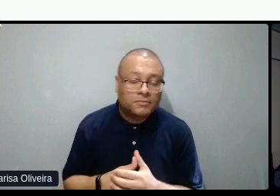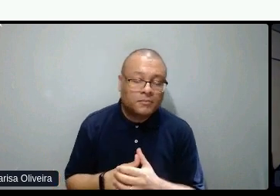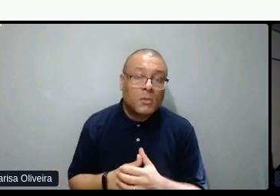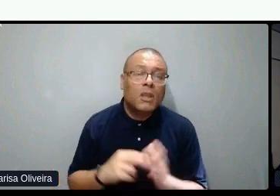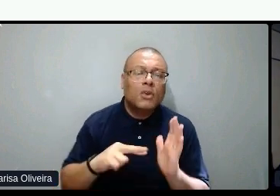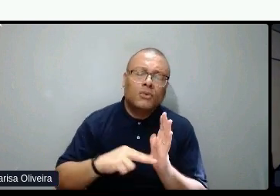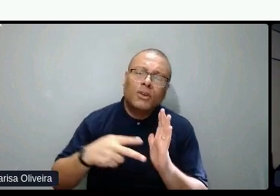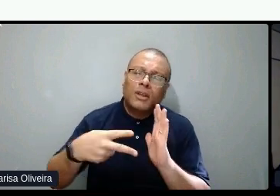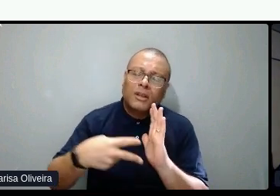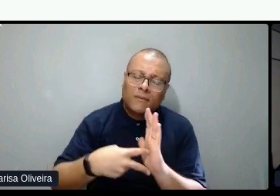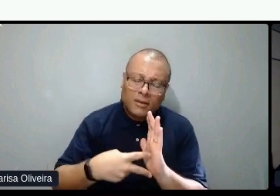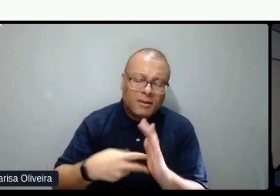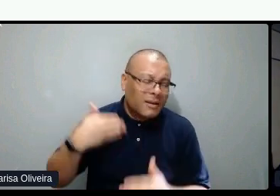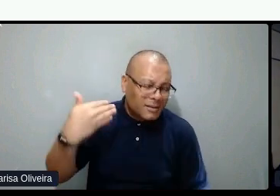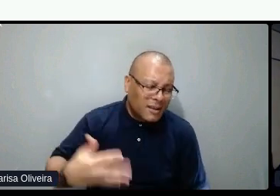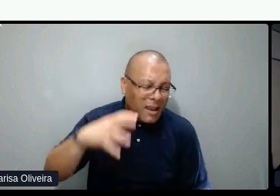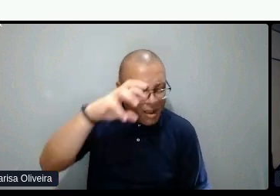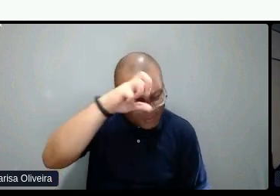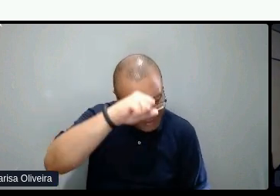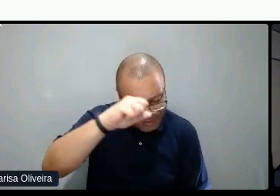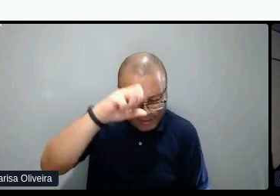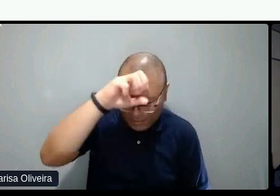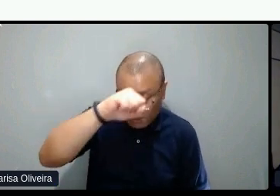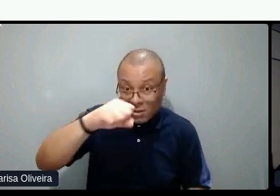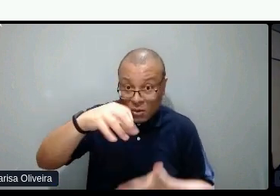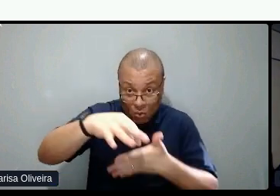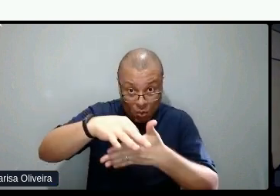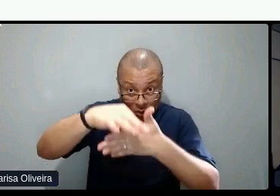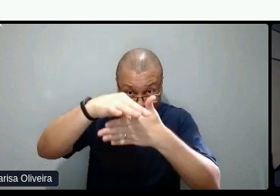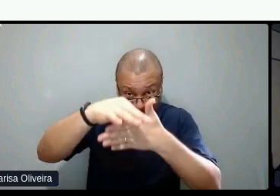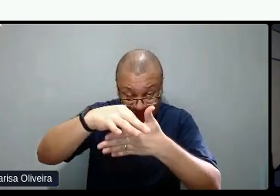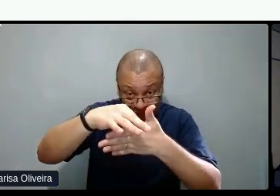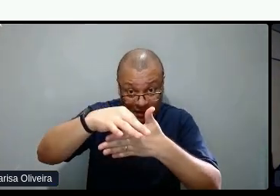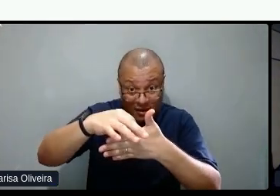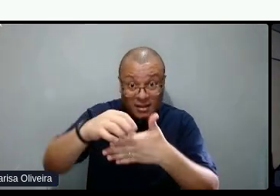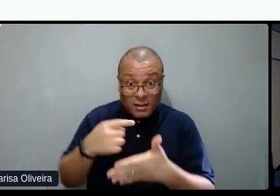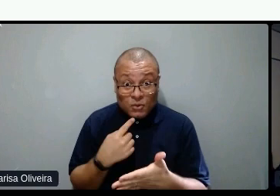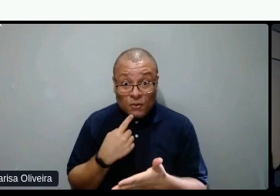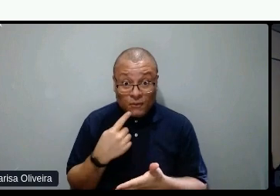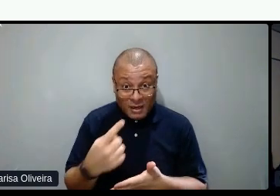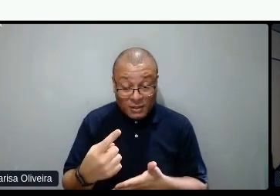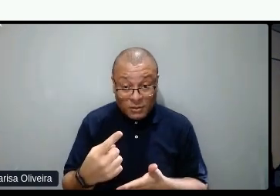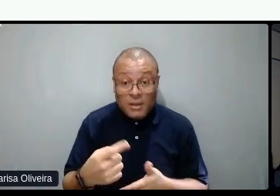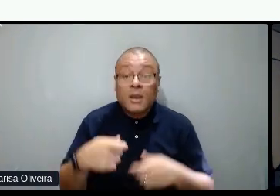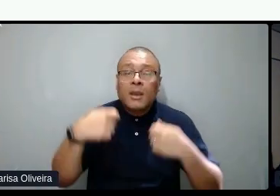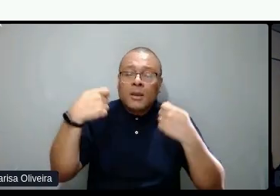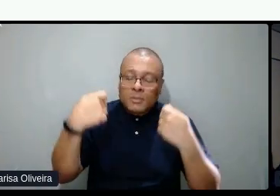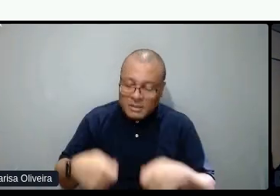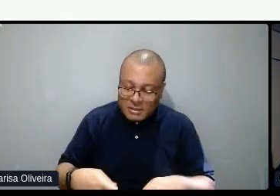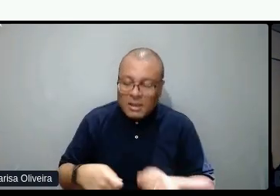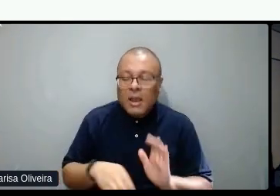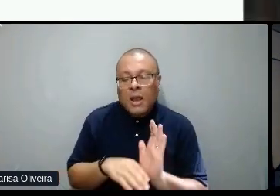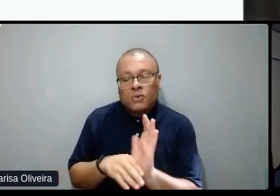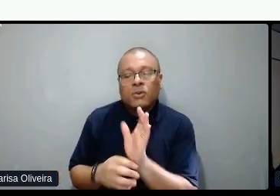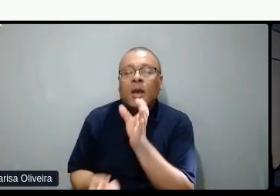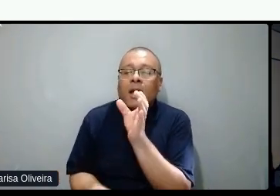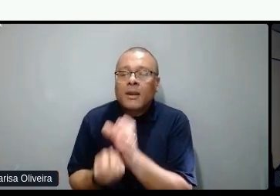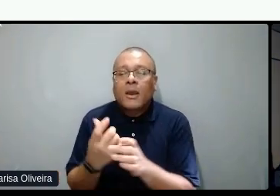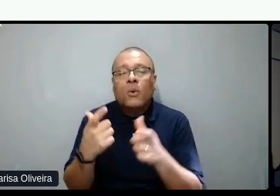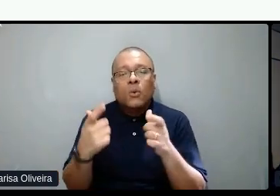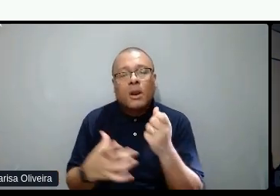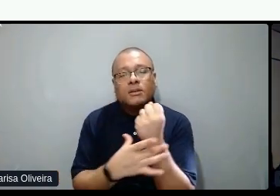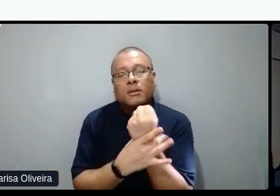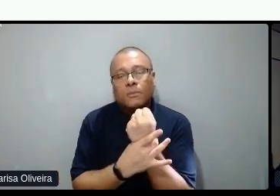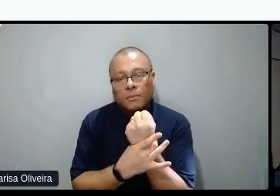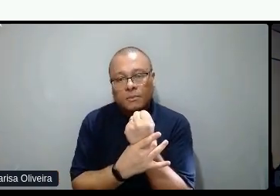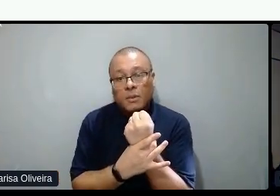means that we are learning all the time. And as a leader, if you frame things as learning, you will help create safety.